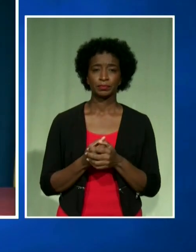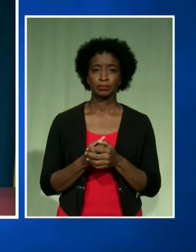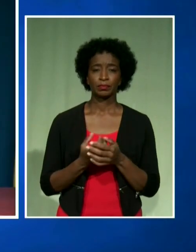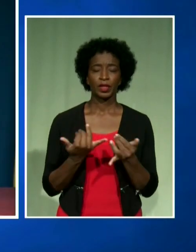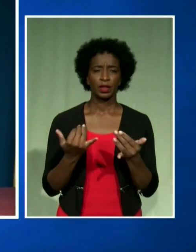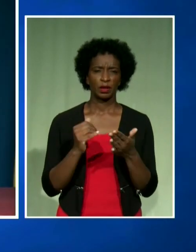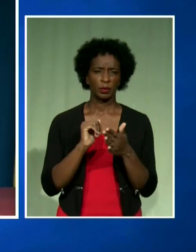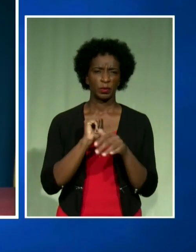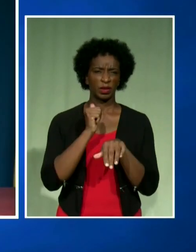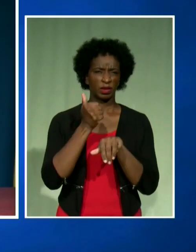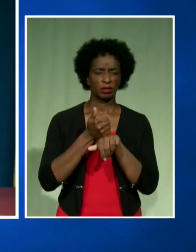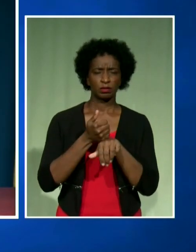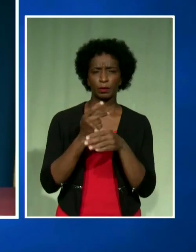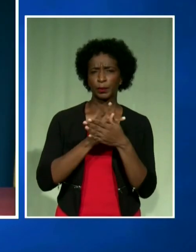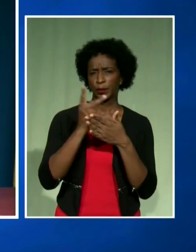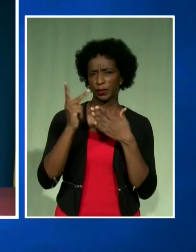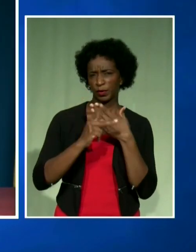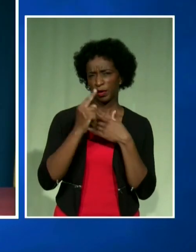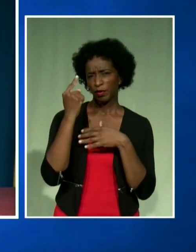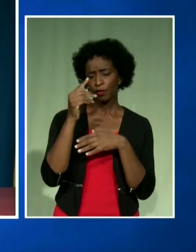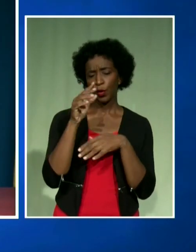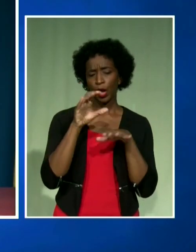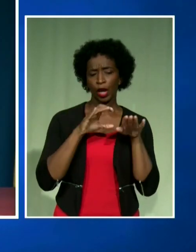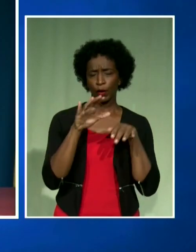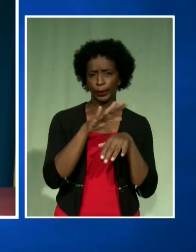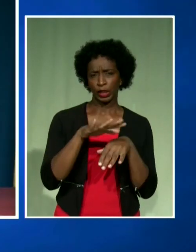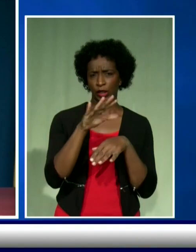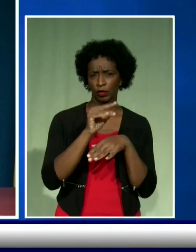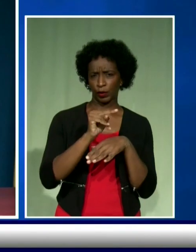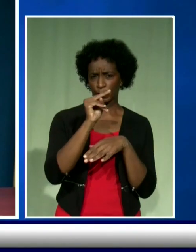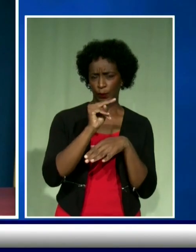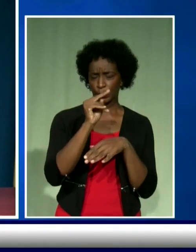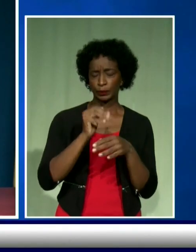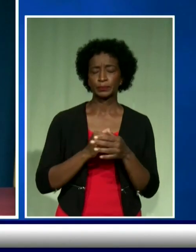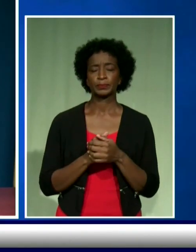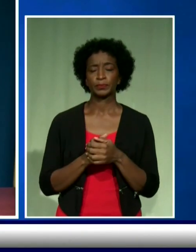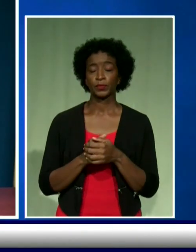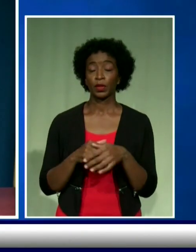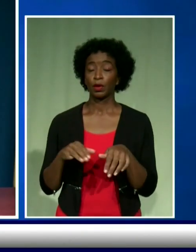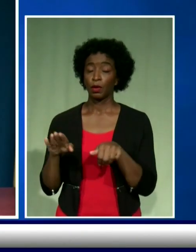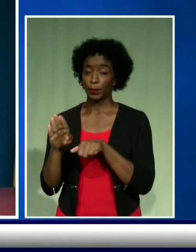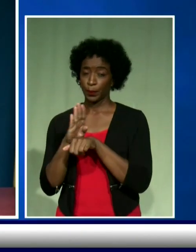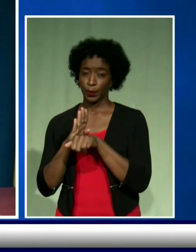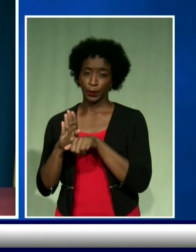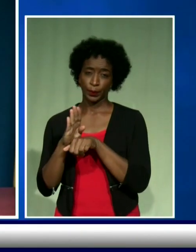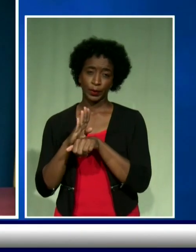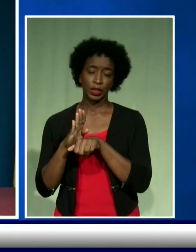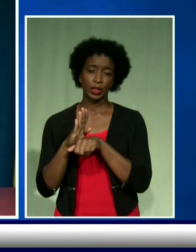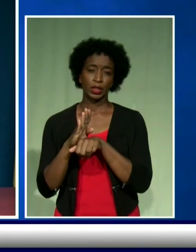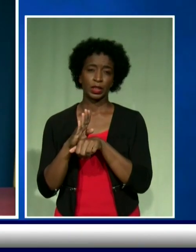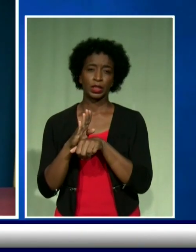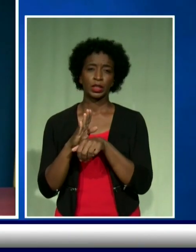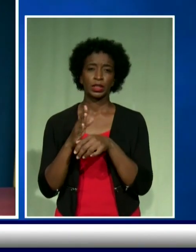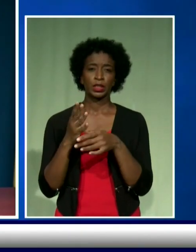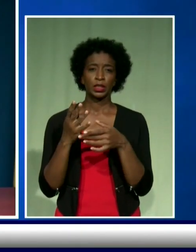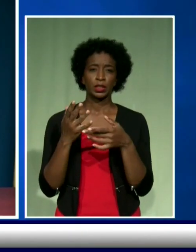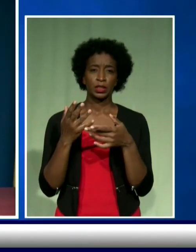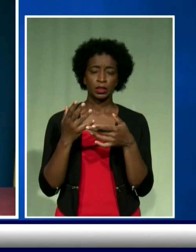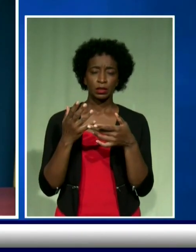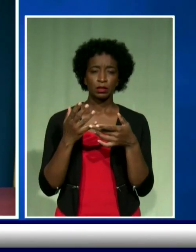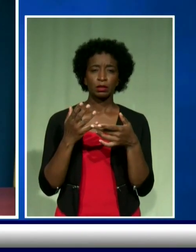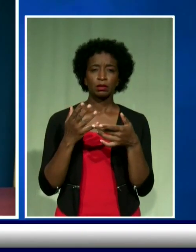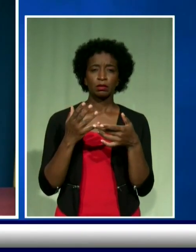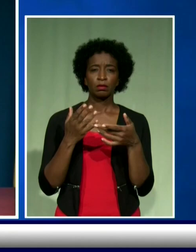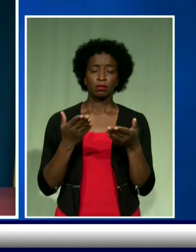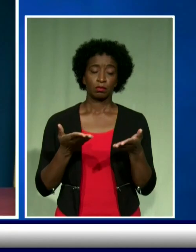From the Barbados side, we have already approved the text of the agreement. It is now with the Jamaica Solicitor